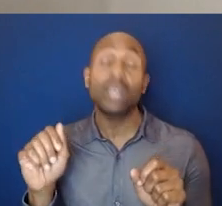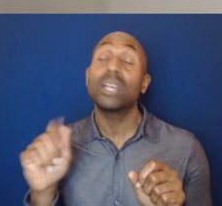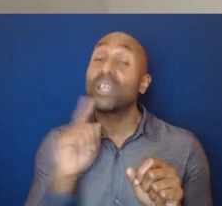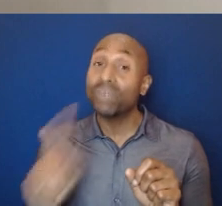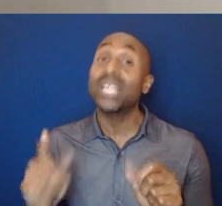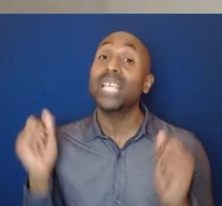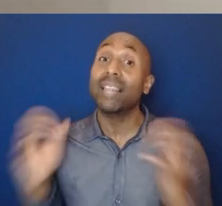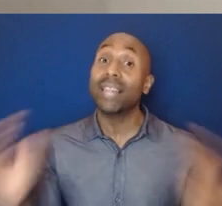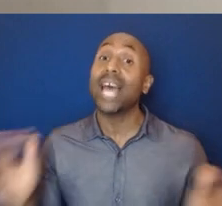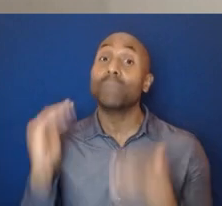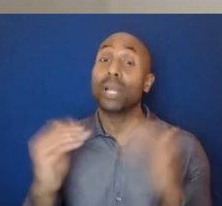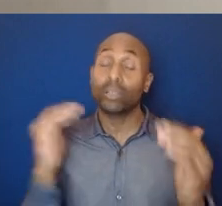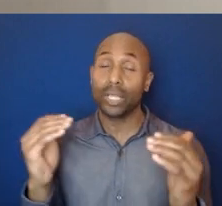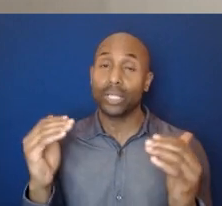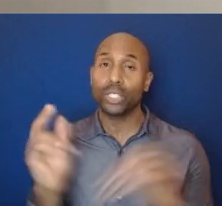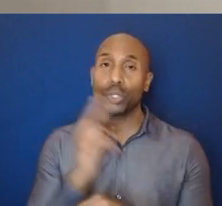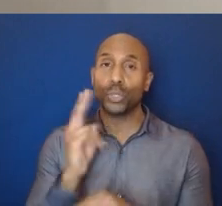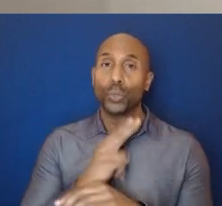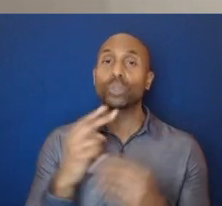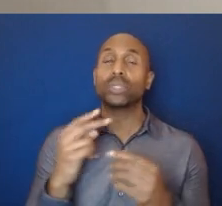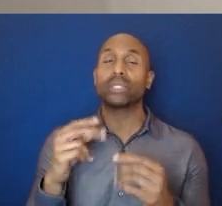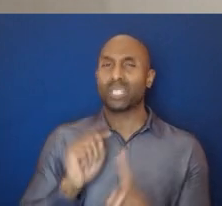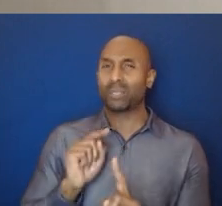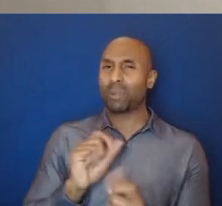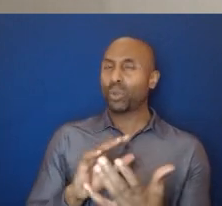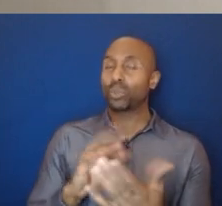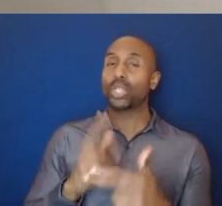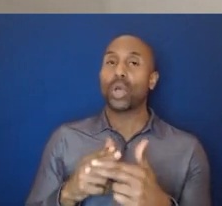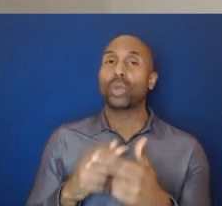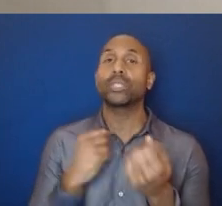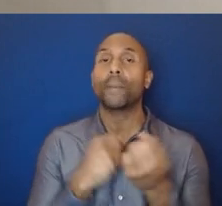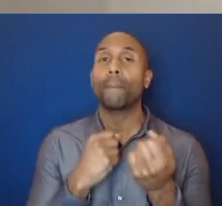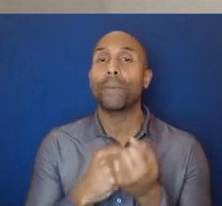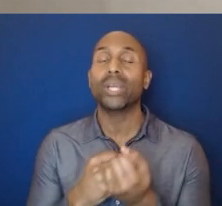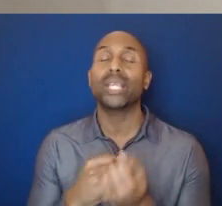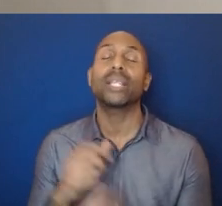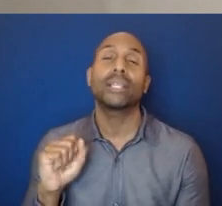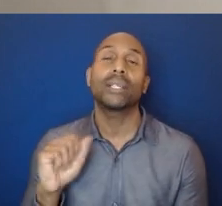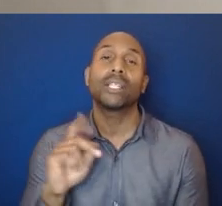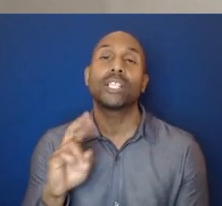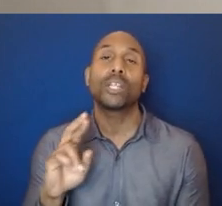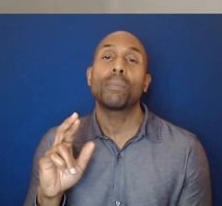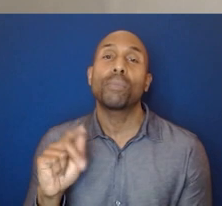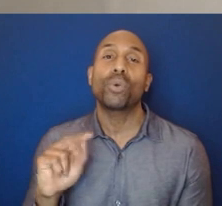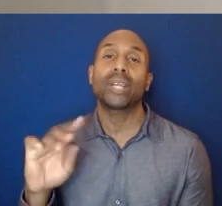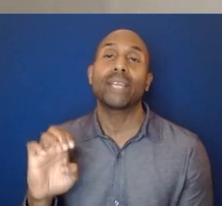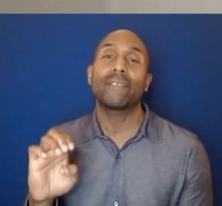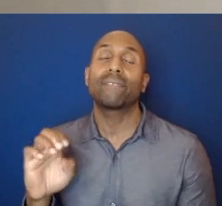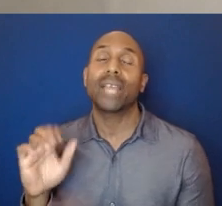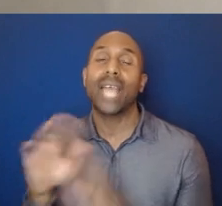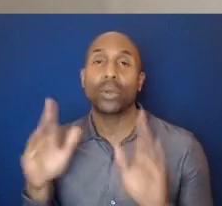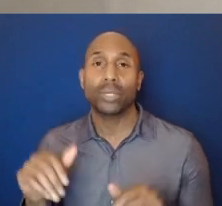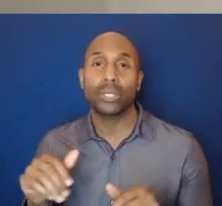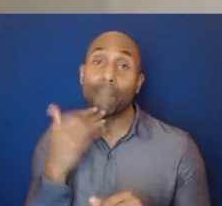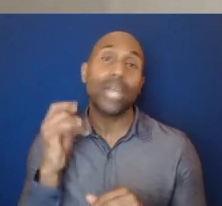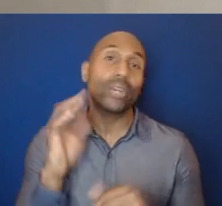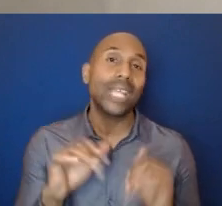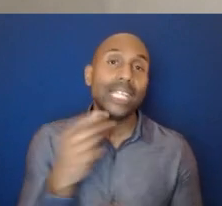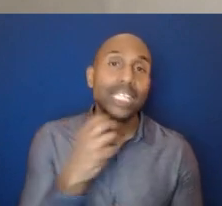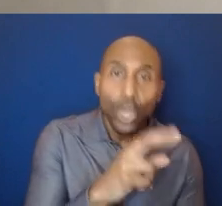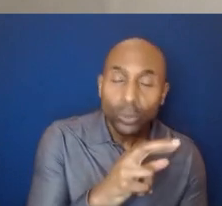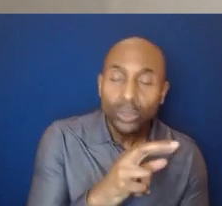housing. It's much better than shelter. It's much better than sleeping on the street. It's housing that combines mental health